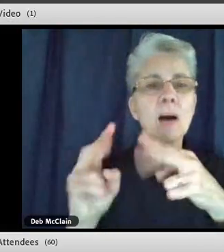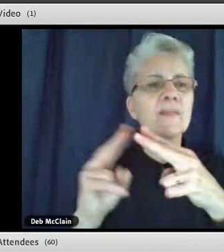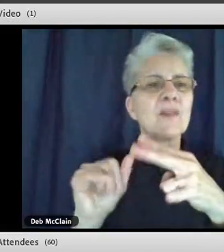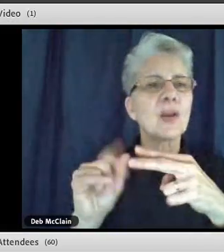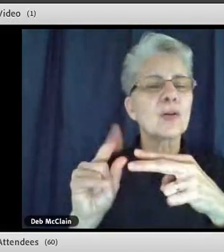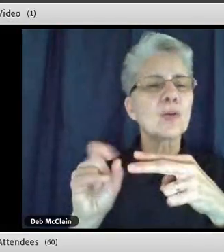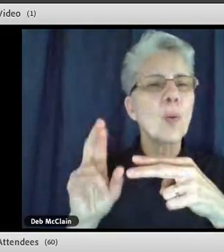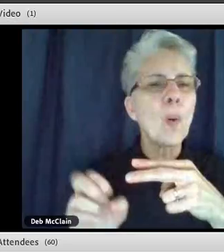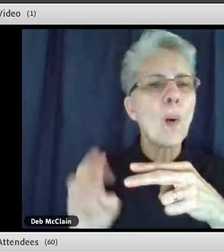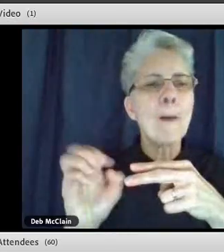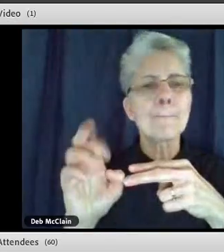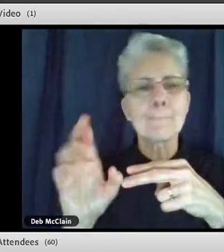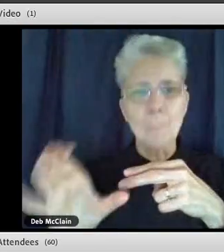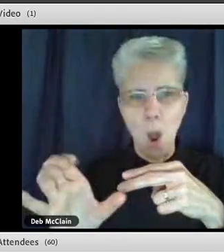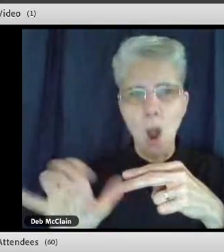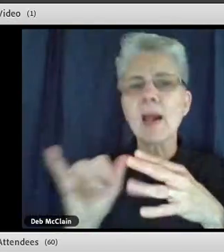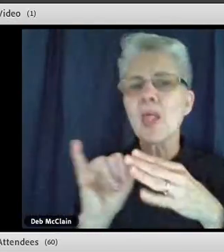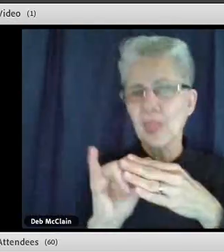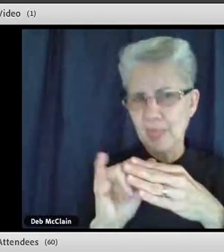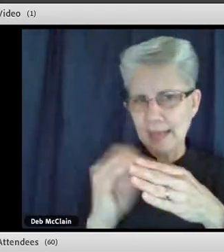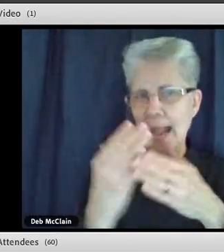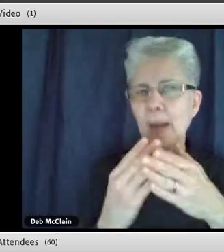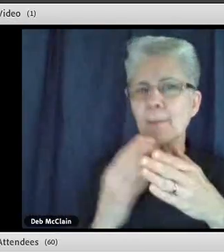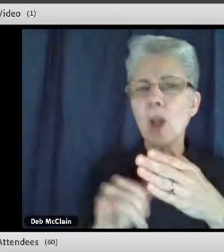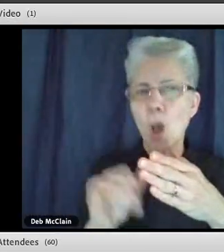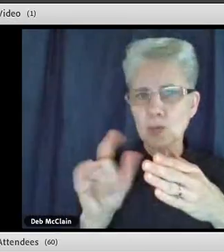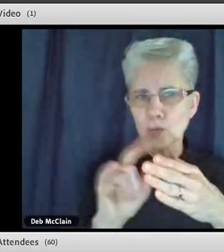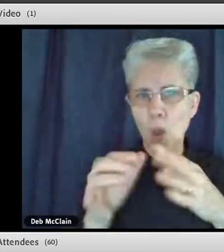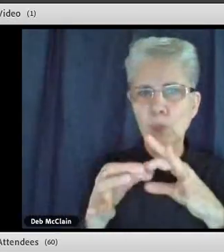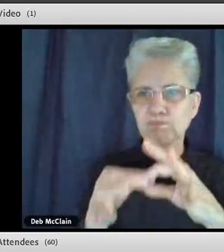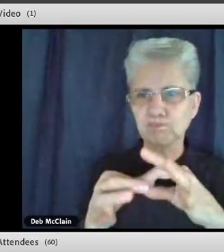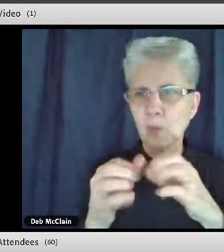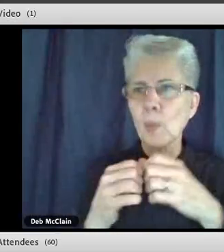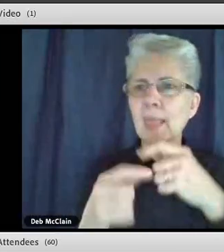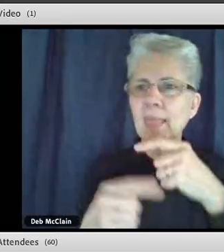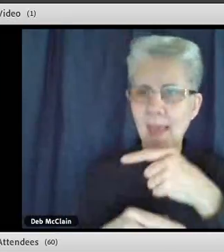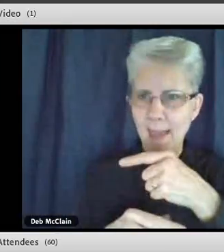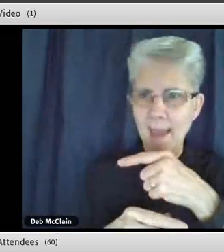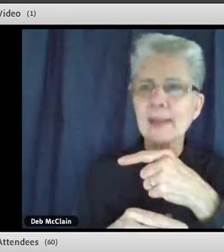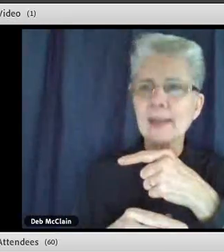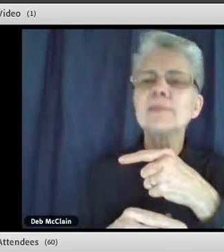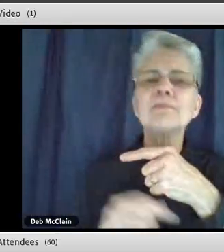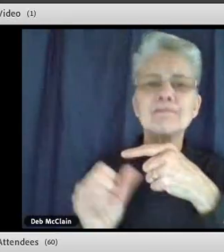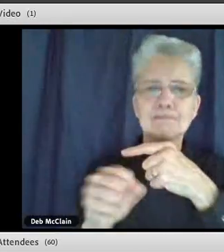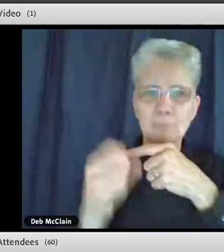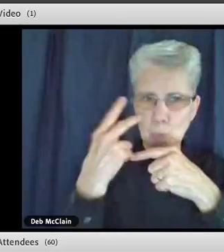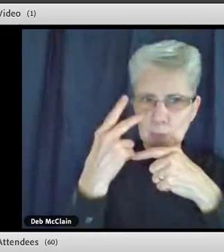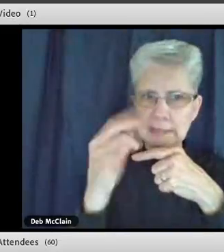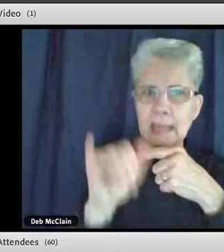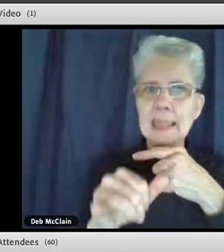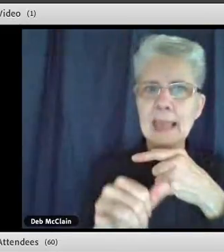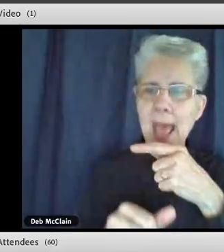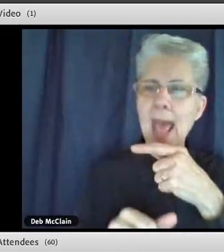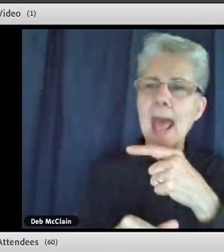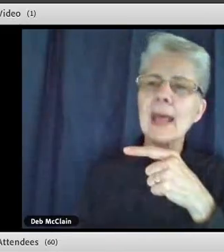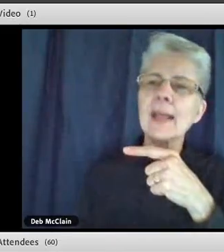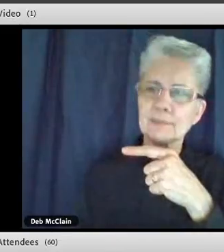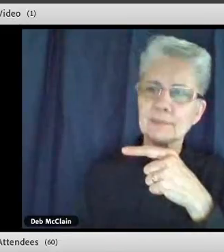MARC is technically an element set as well as an encoding standard. You can see here in the bottom left-hand